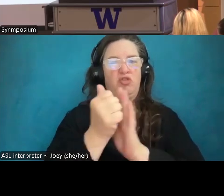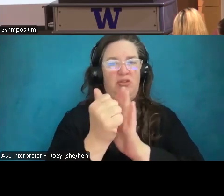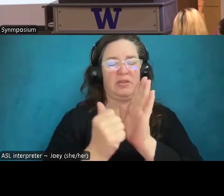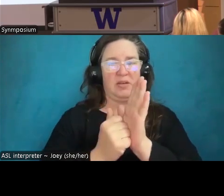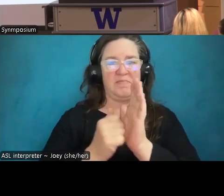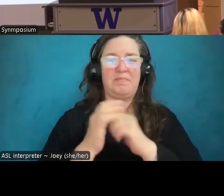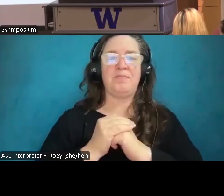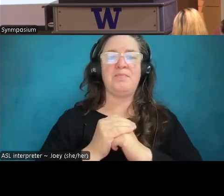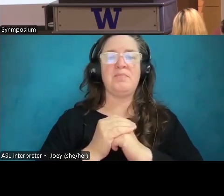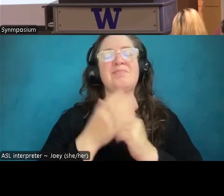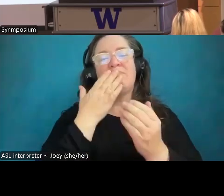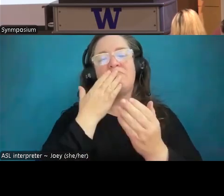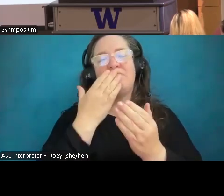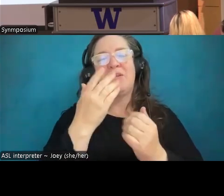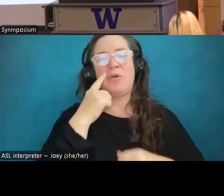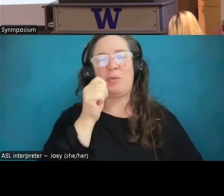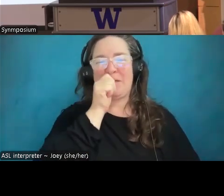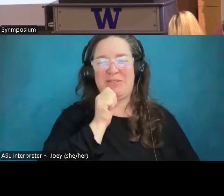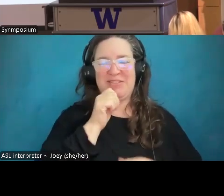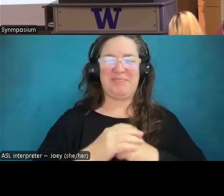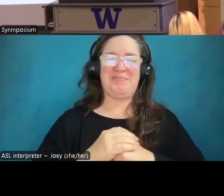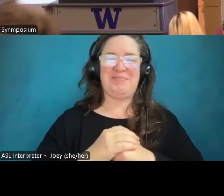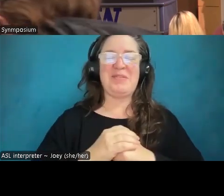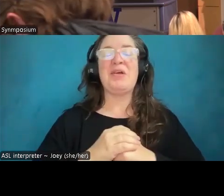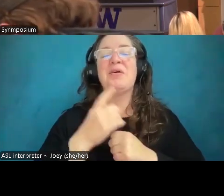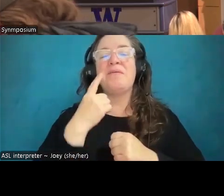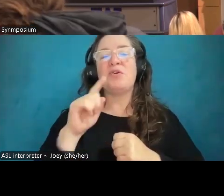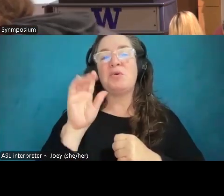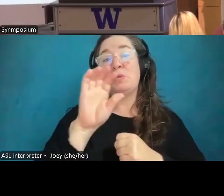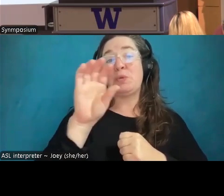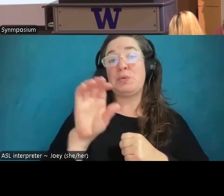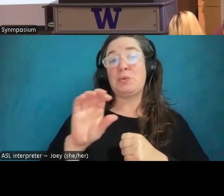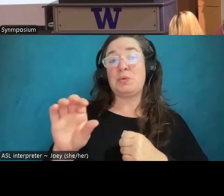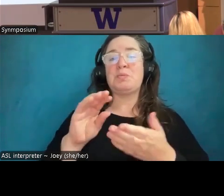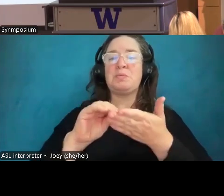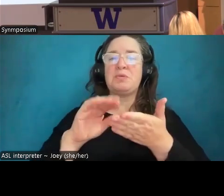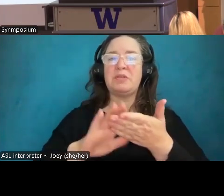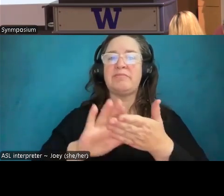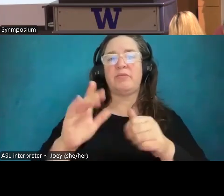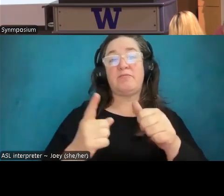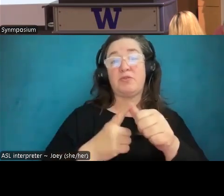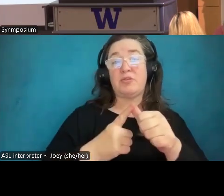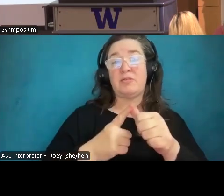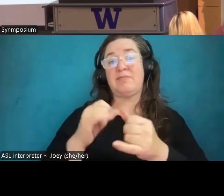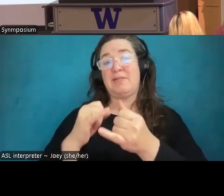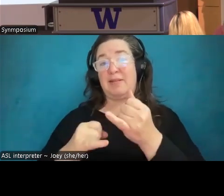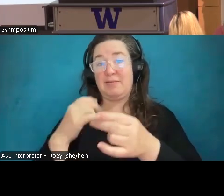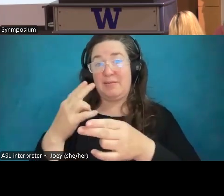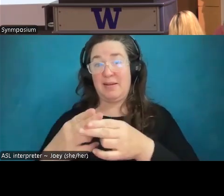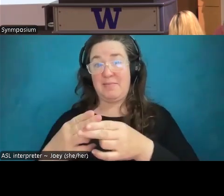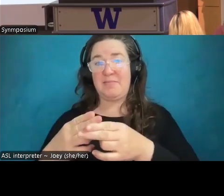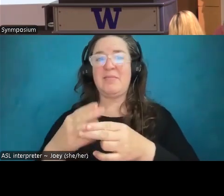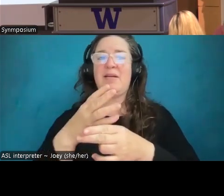Zoom, as you enter the webinar, please enter your first and last names and email address when you're entering the room. If you